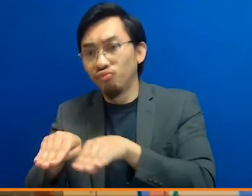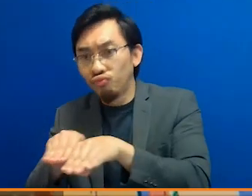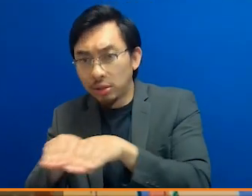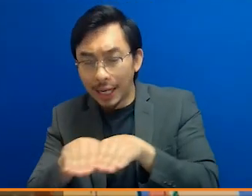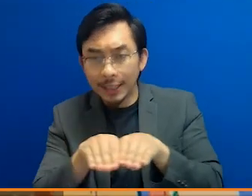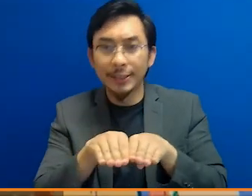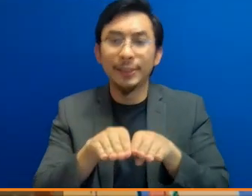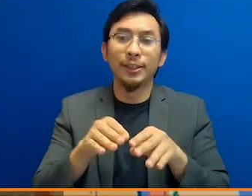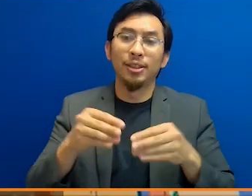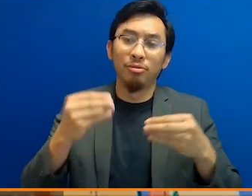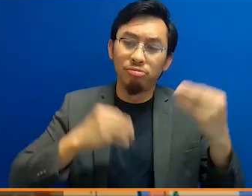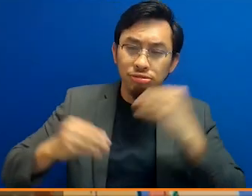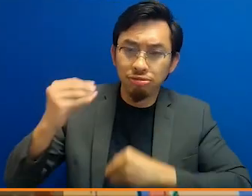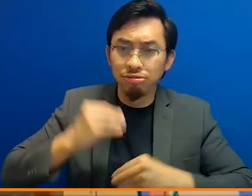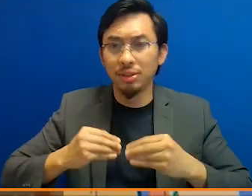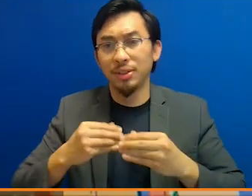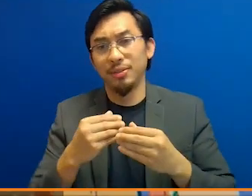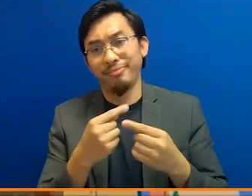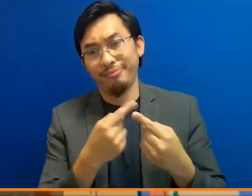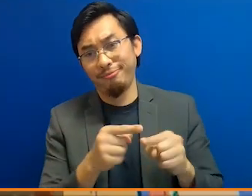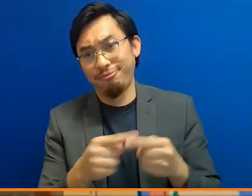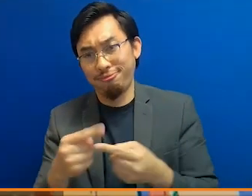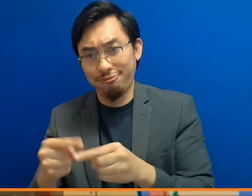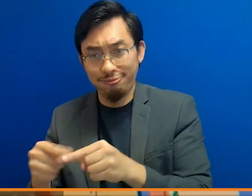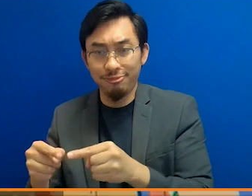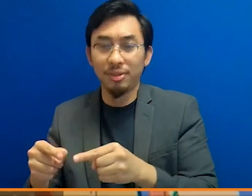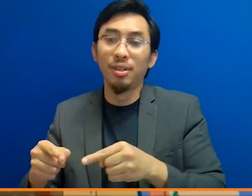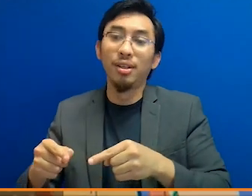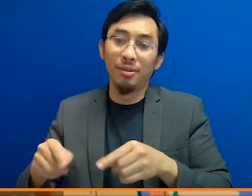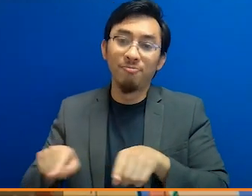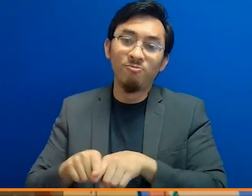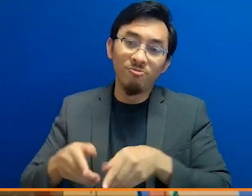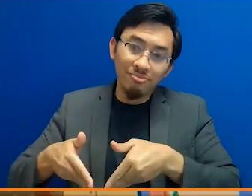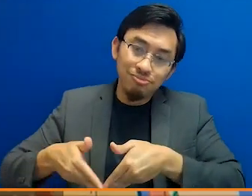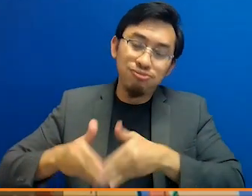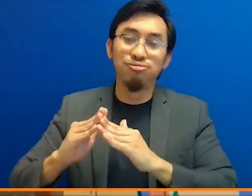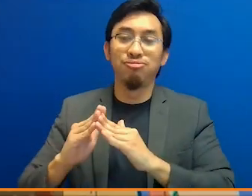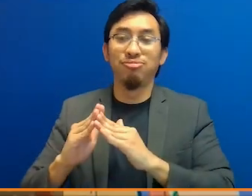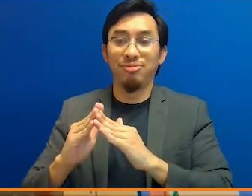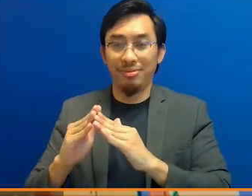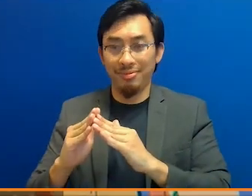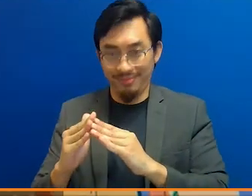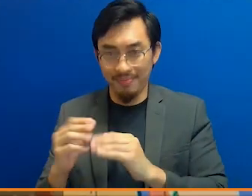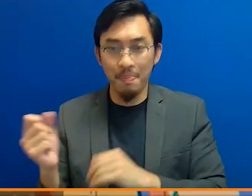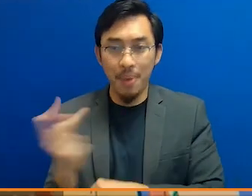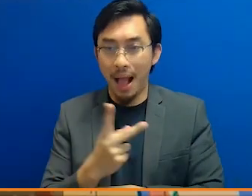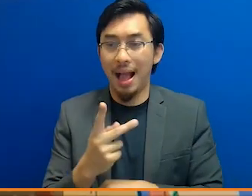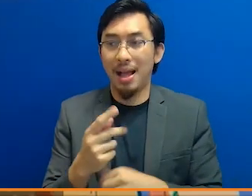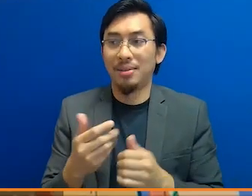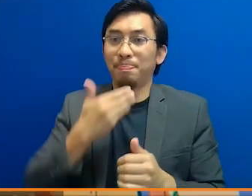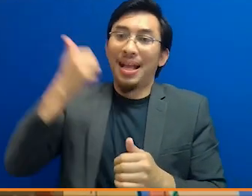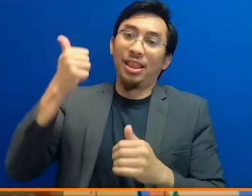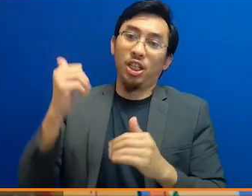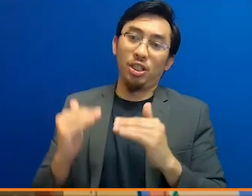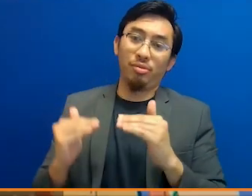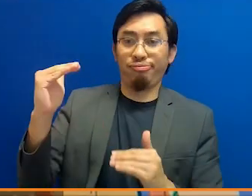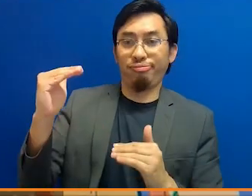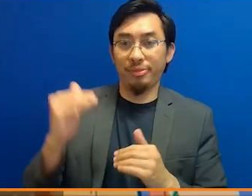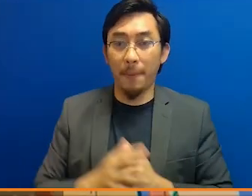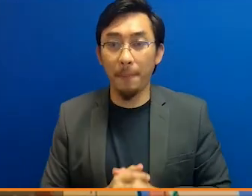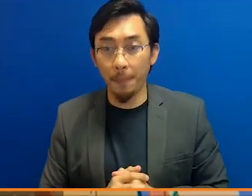and reconstruction. Especially for, I would like to focus on build back better.